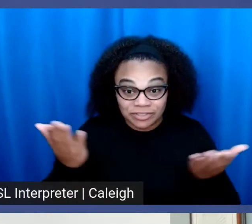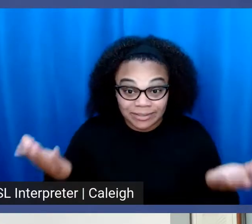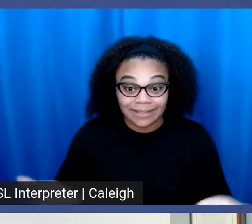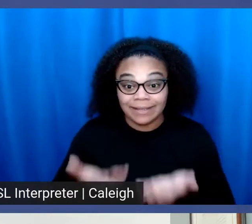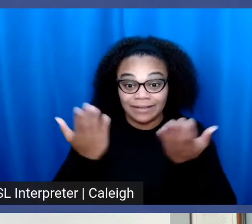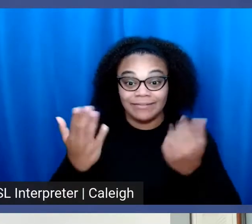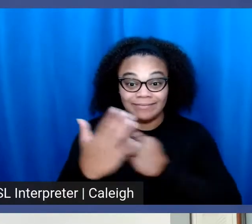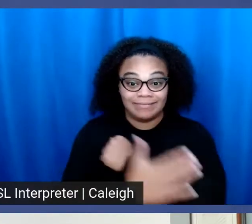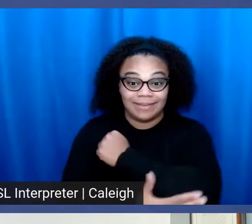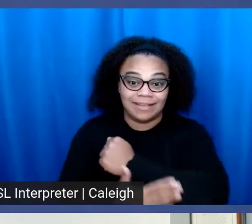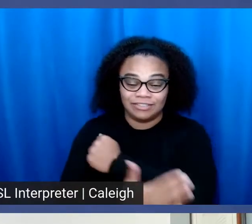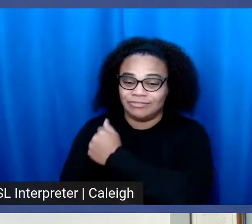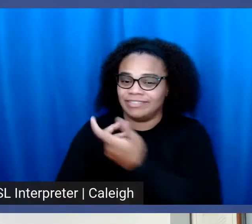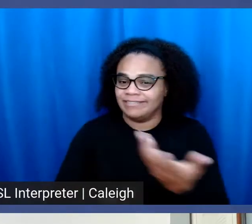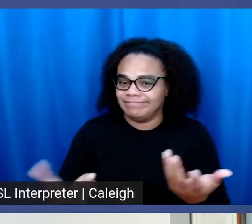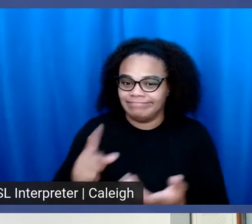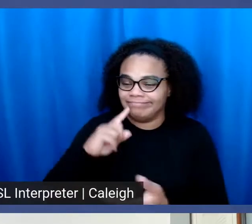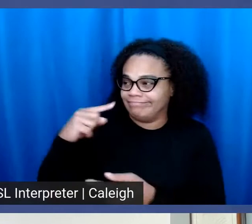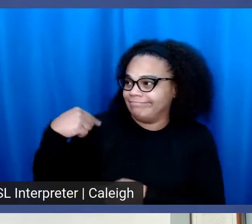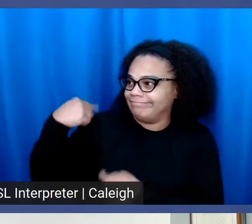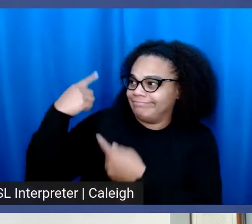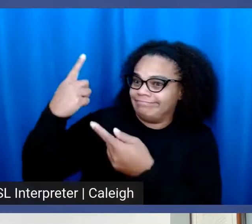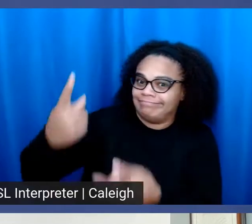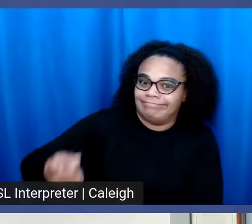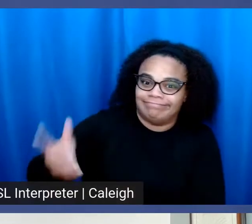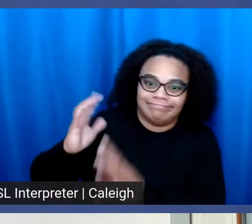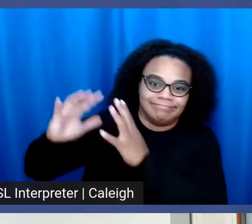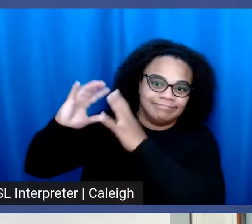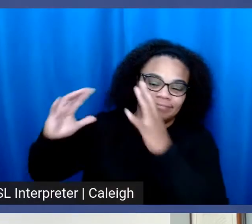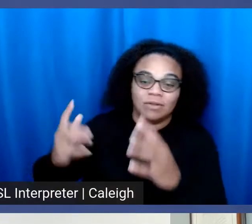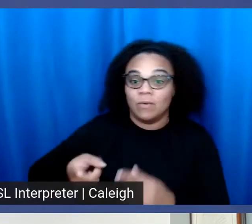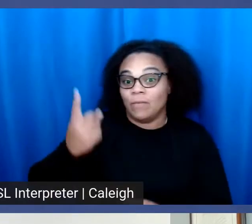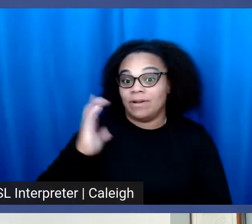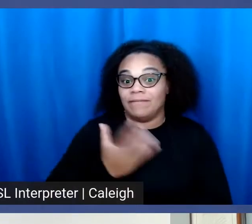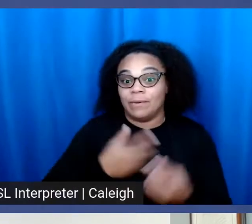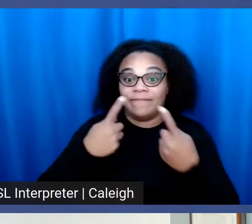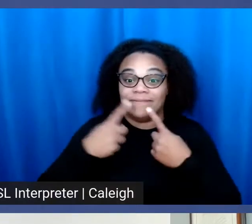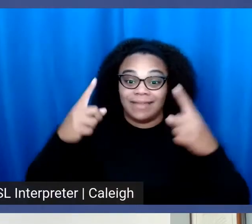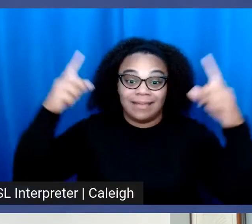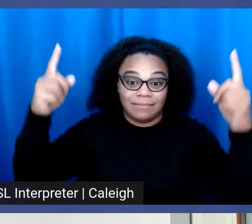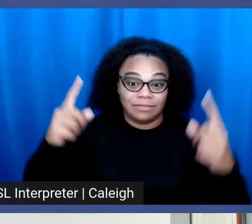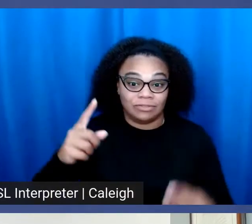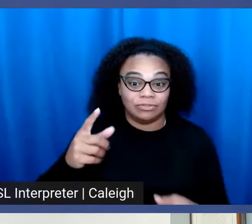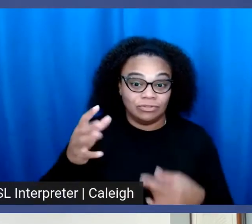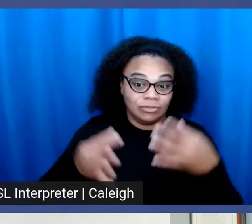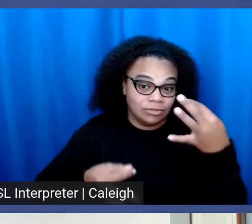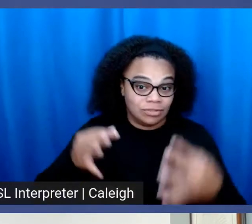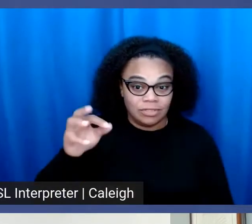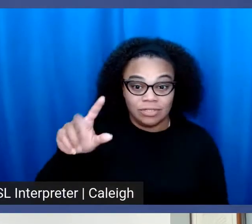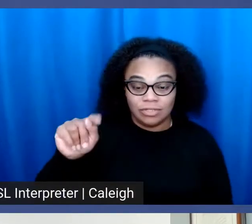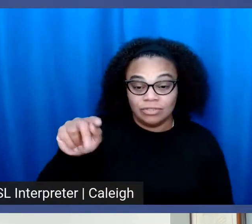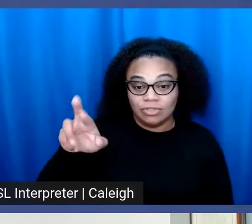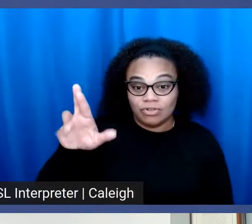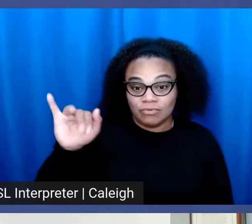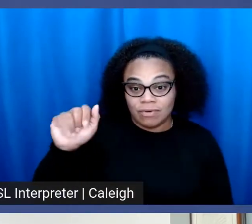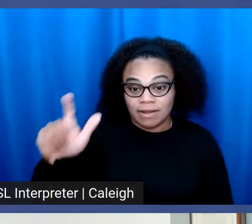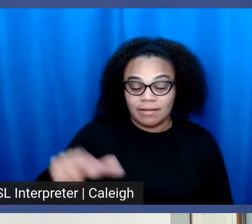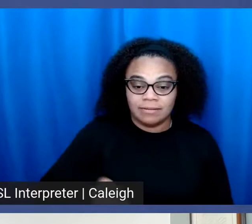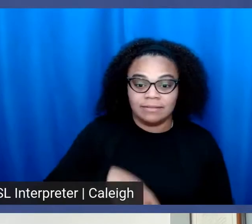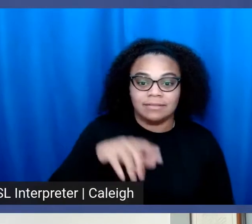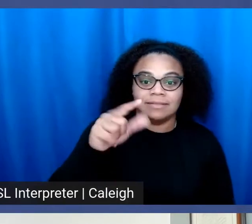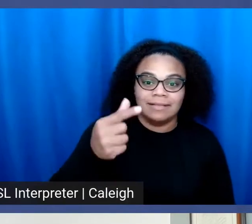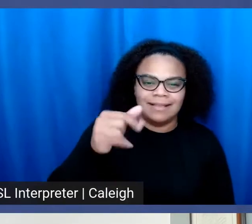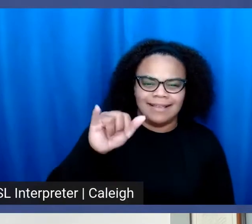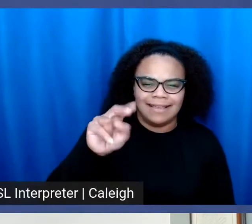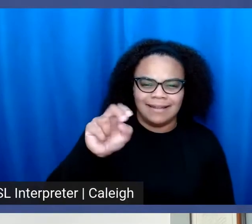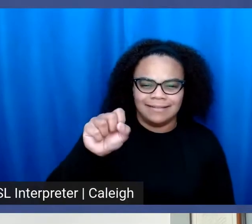one. One of the most famous obscenity trials in our nation's history, Allen Ginsberg's Howl, right?